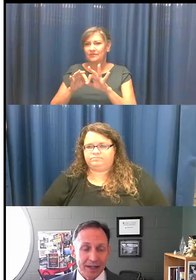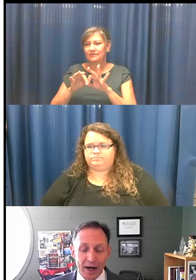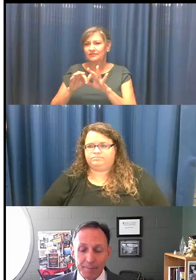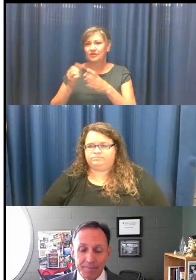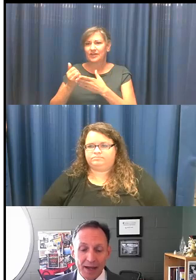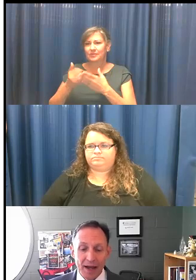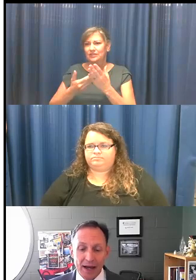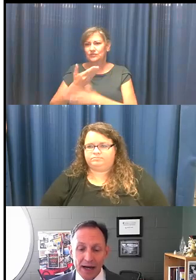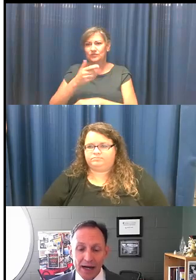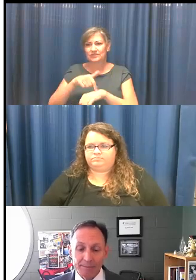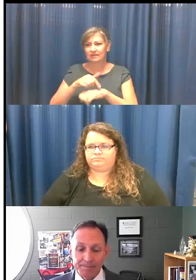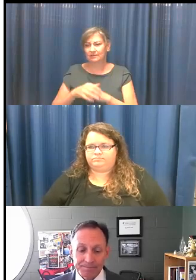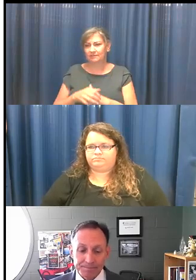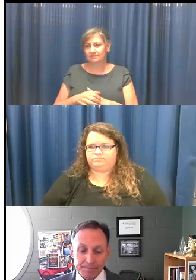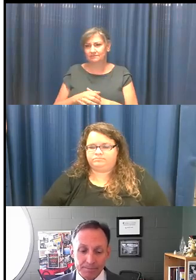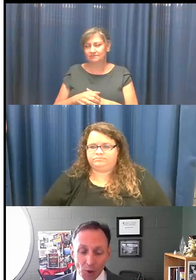this time.